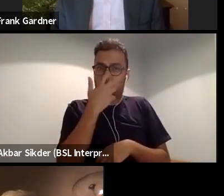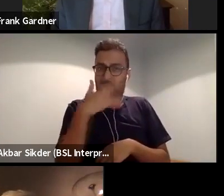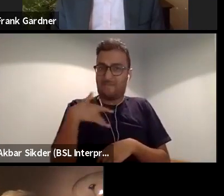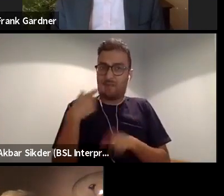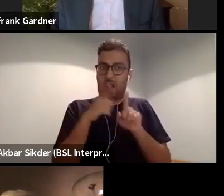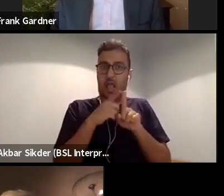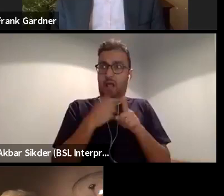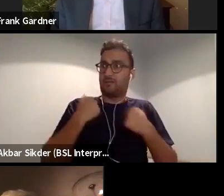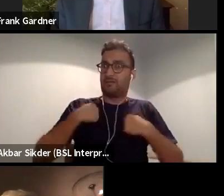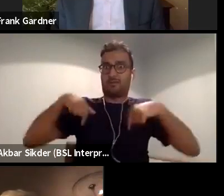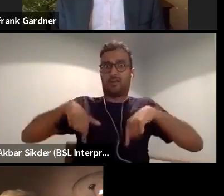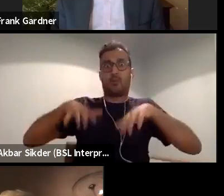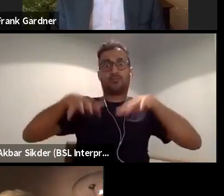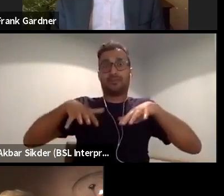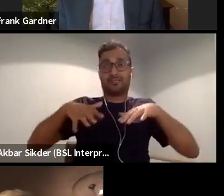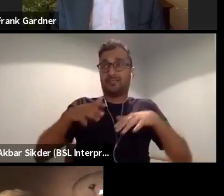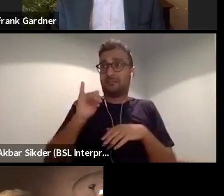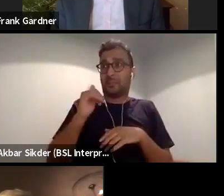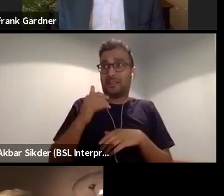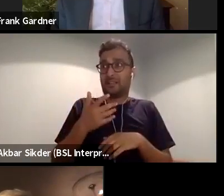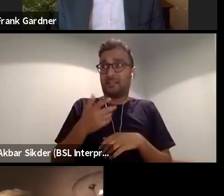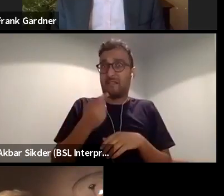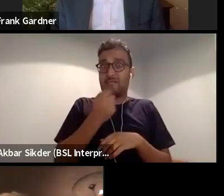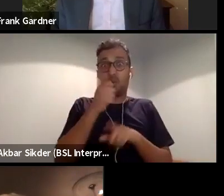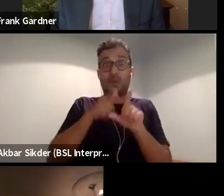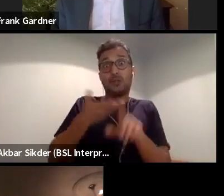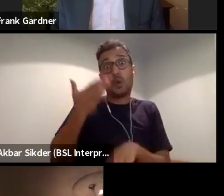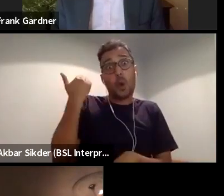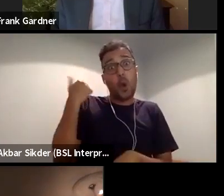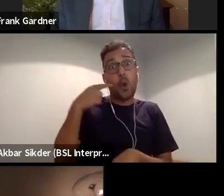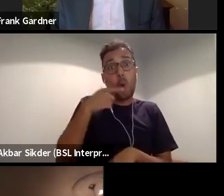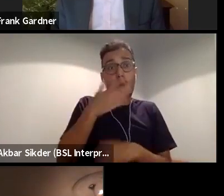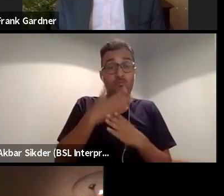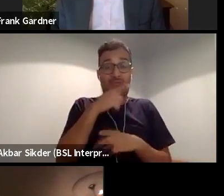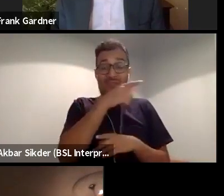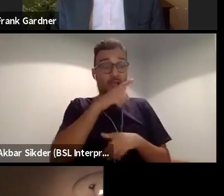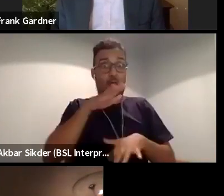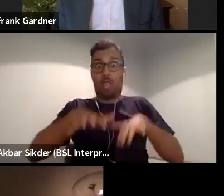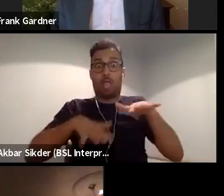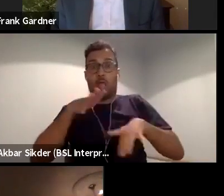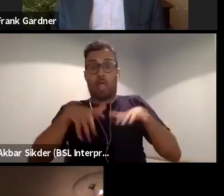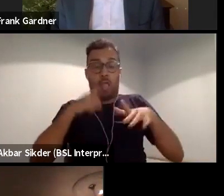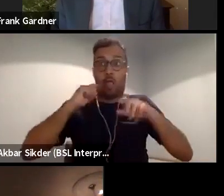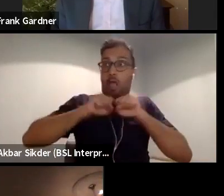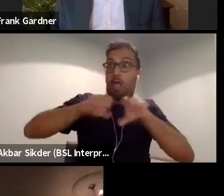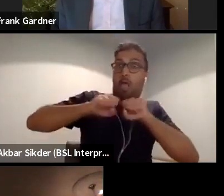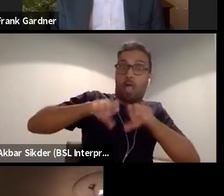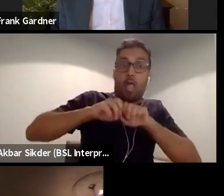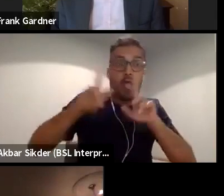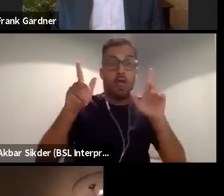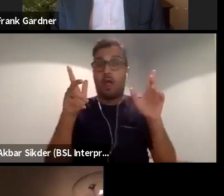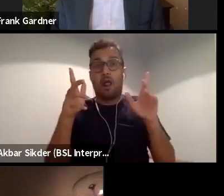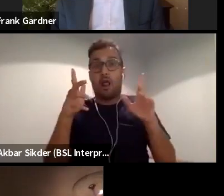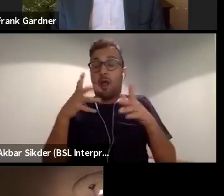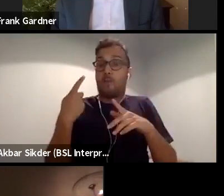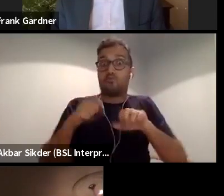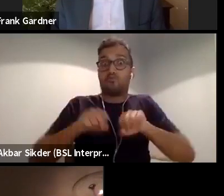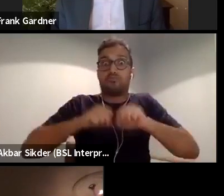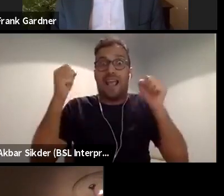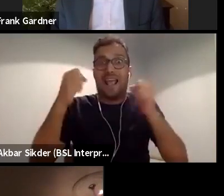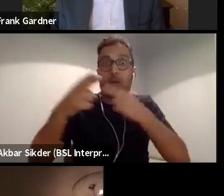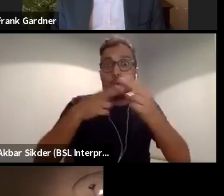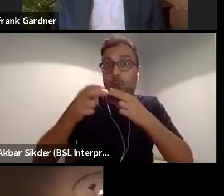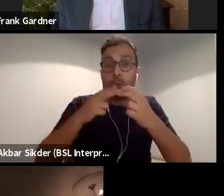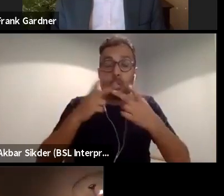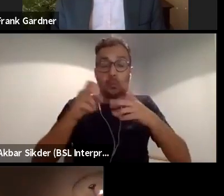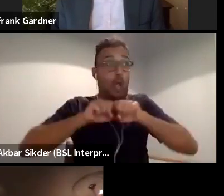few hours of the sort of blaring breaking news on all of the rolling news stations, you know, the word terrorism was